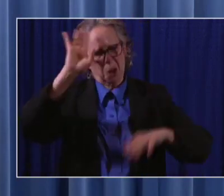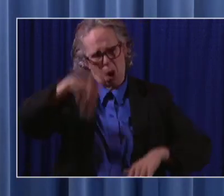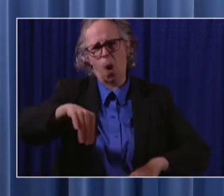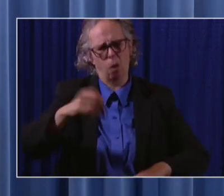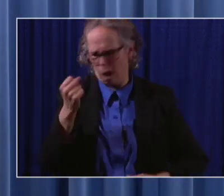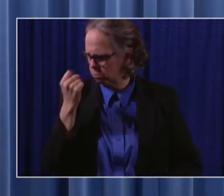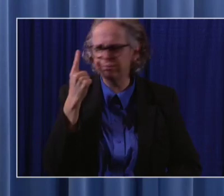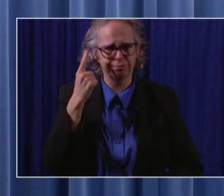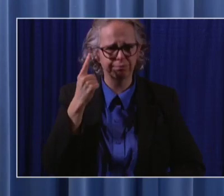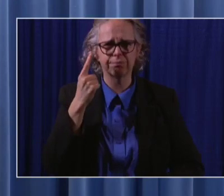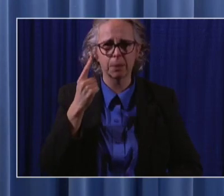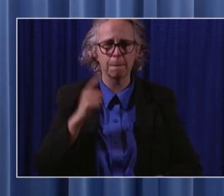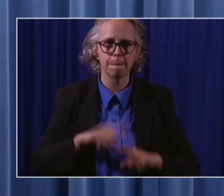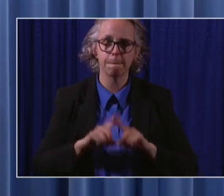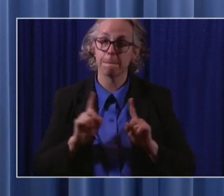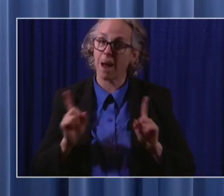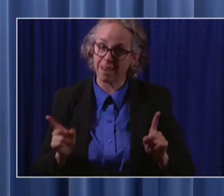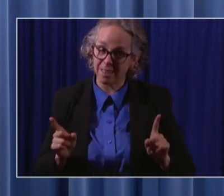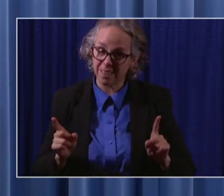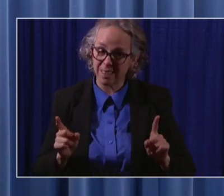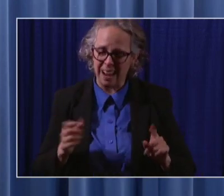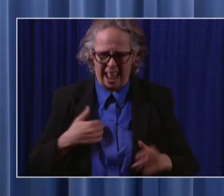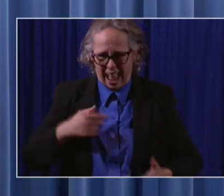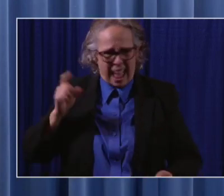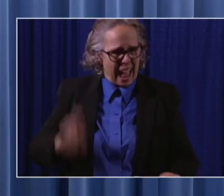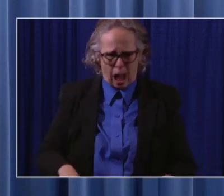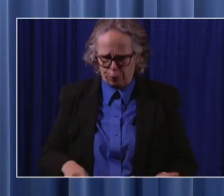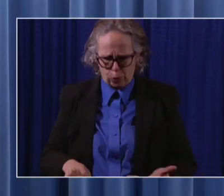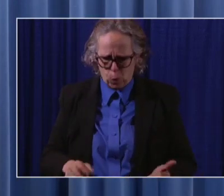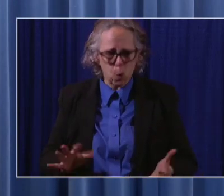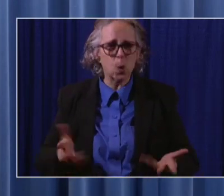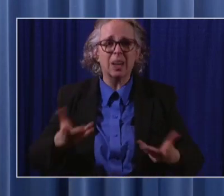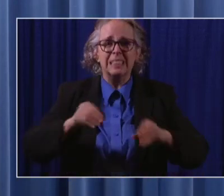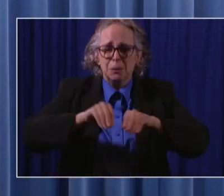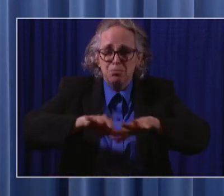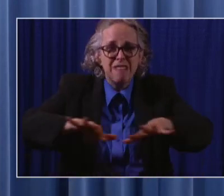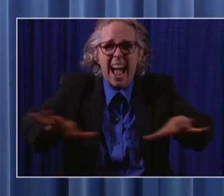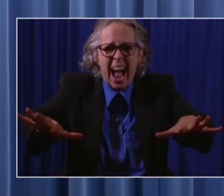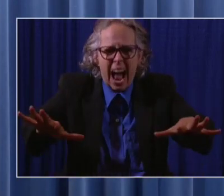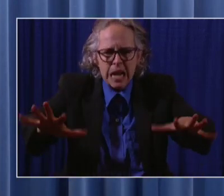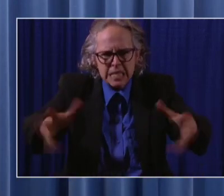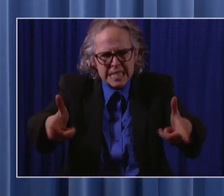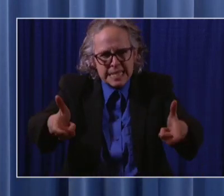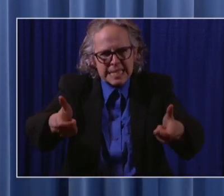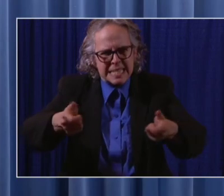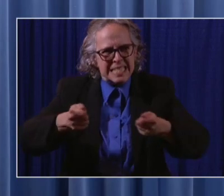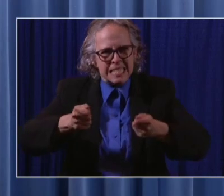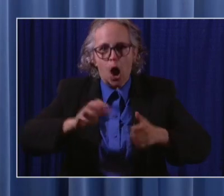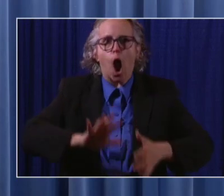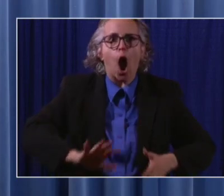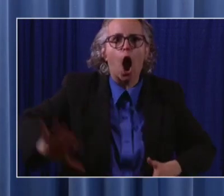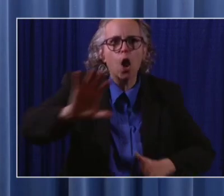to slow the spread of virus, and we have to slow it down across the state of Ohio.